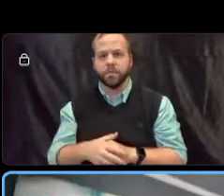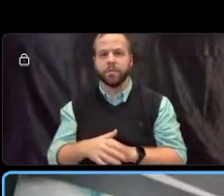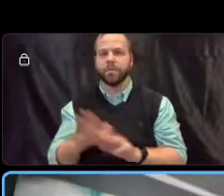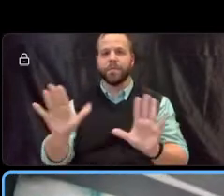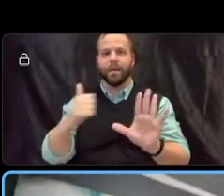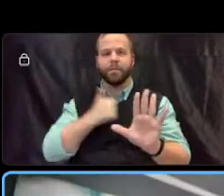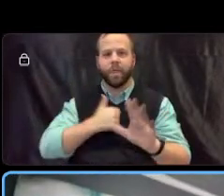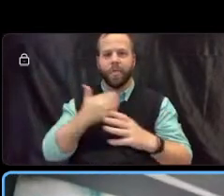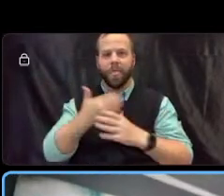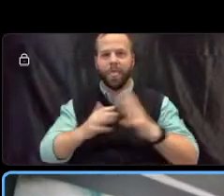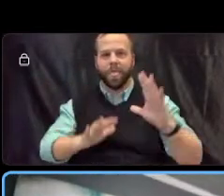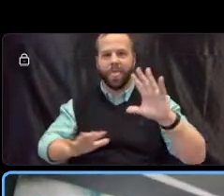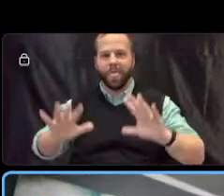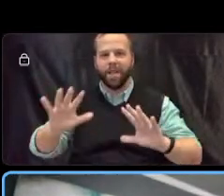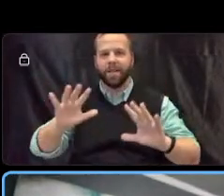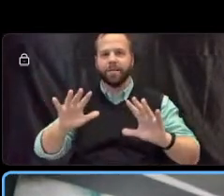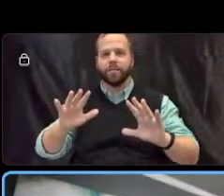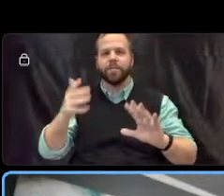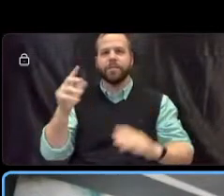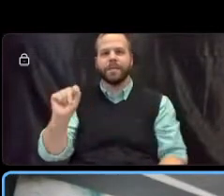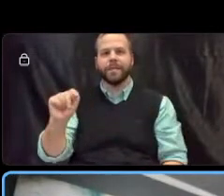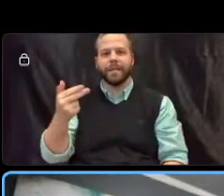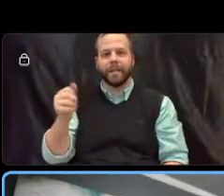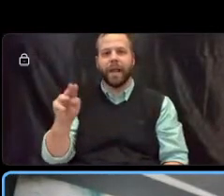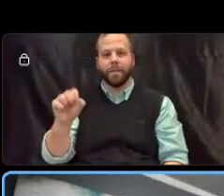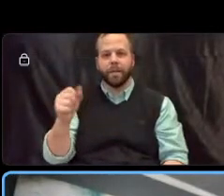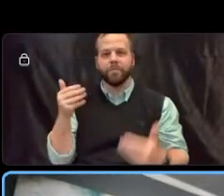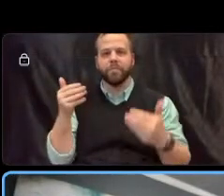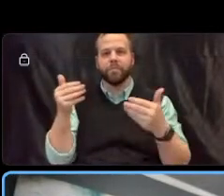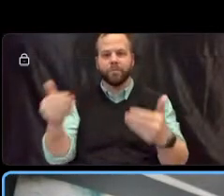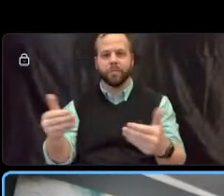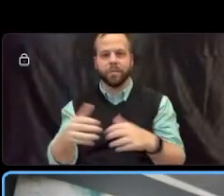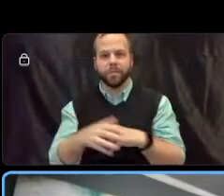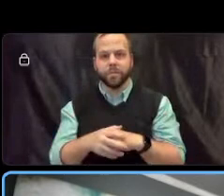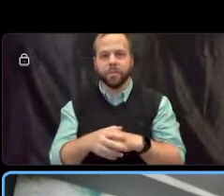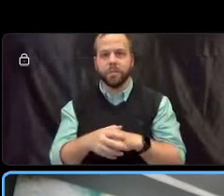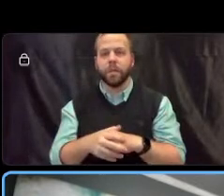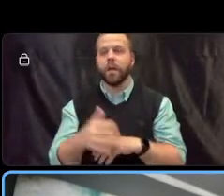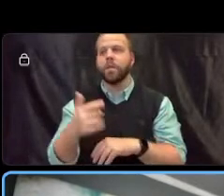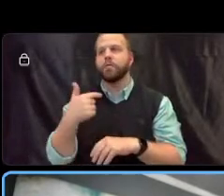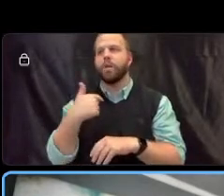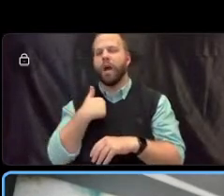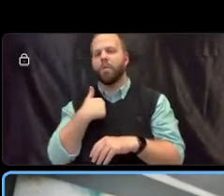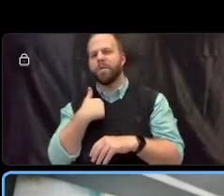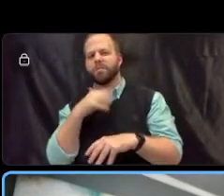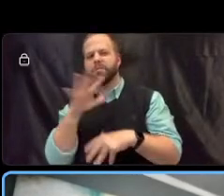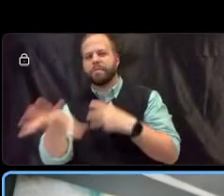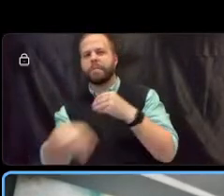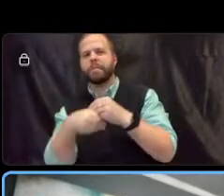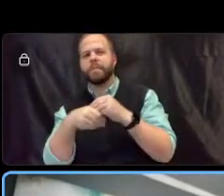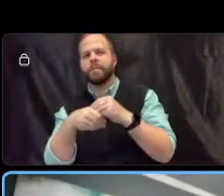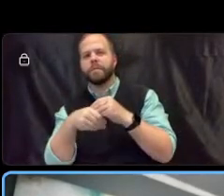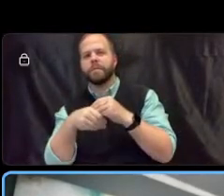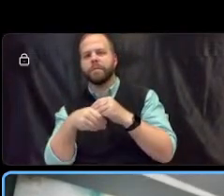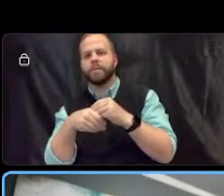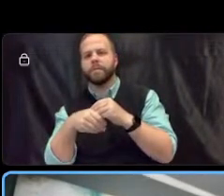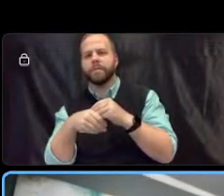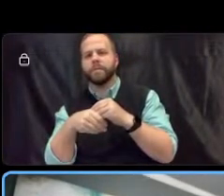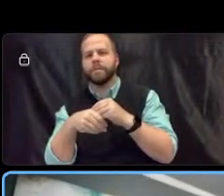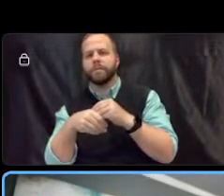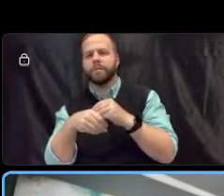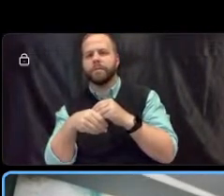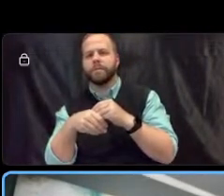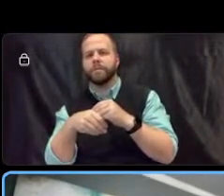No, go ahead, Commissioner Go ahead, Thomas. Commissioner Thomas. It was piggybacking off of Commissioner Kay that just